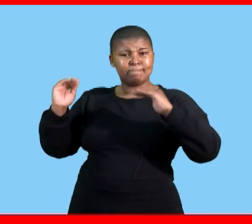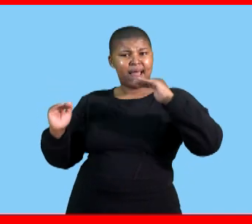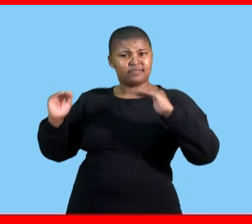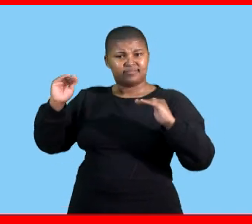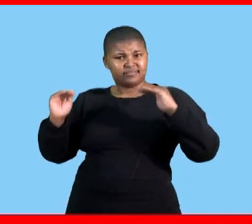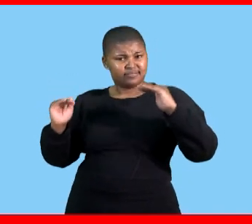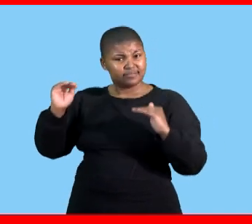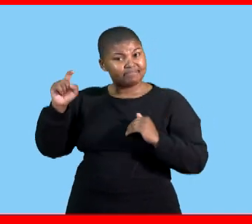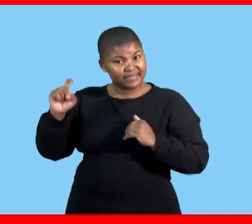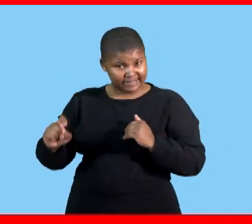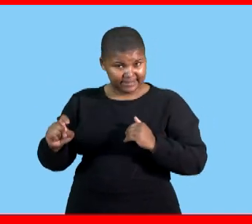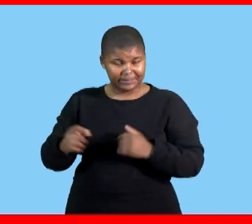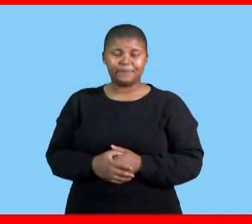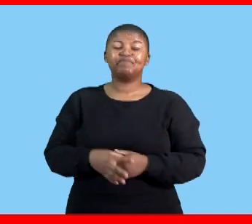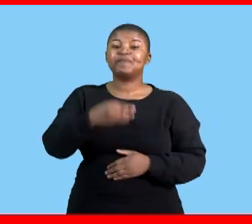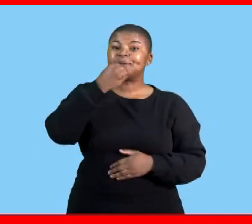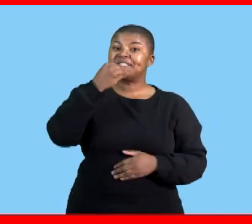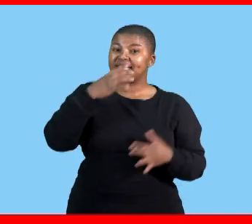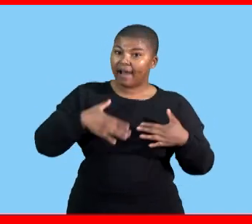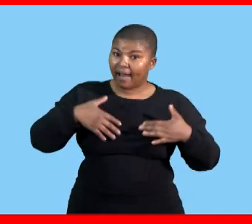lifestyle? By eating healthy,